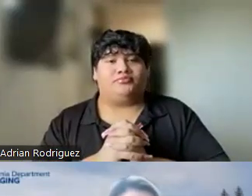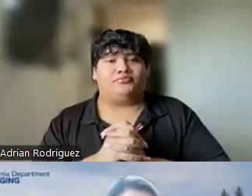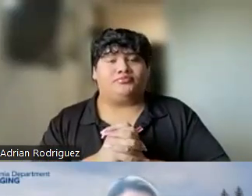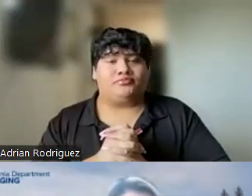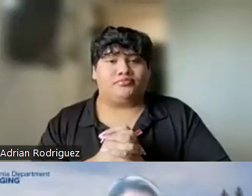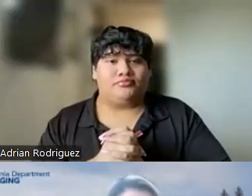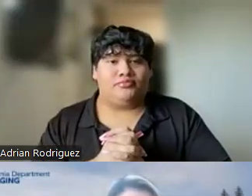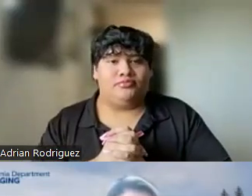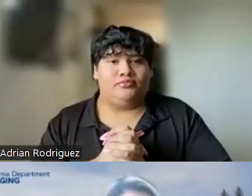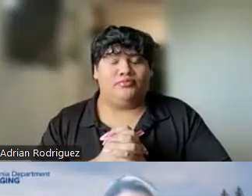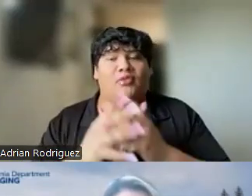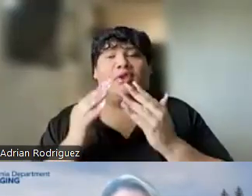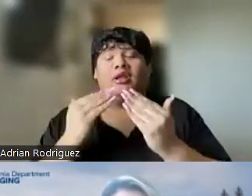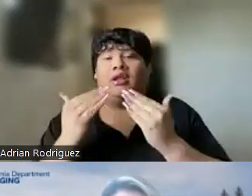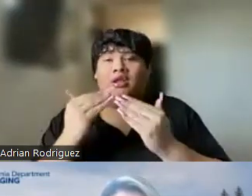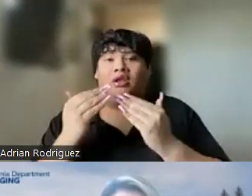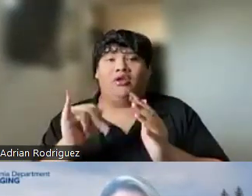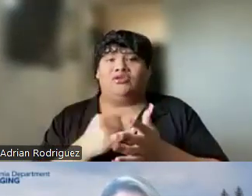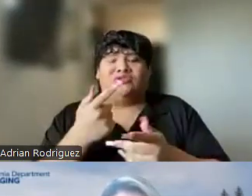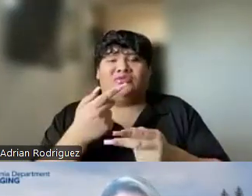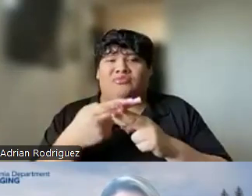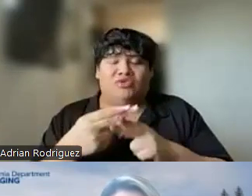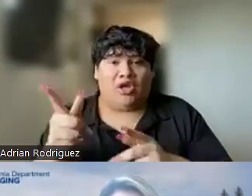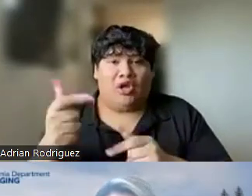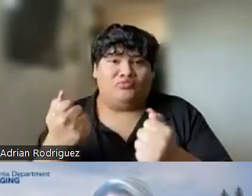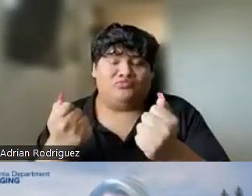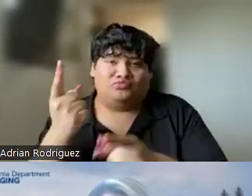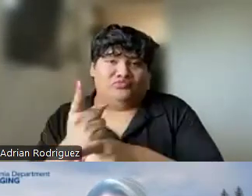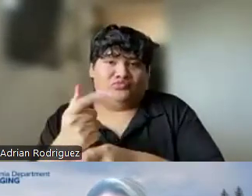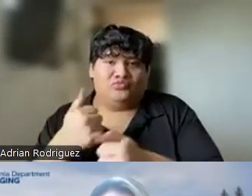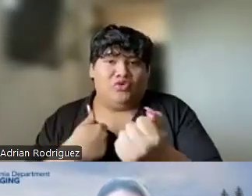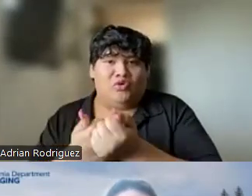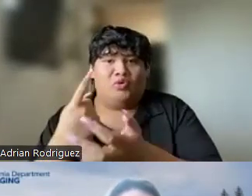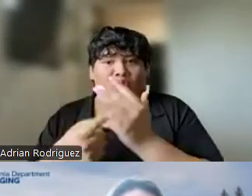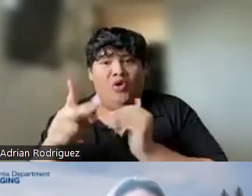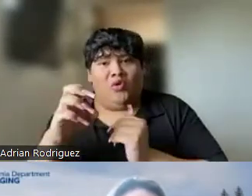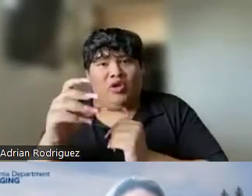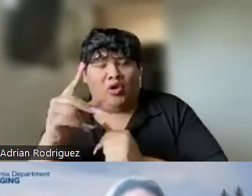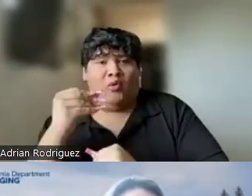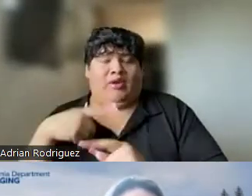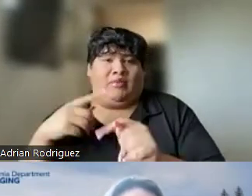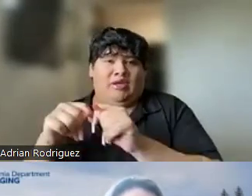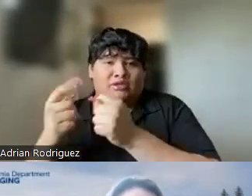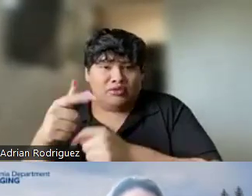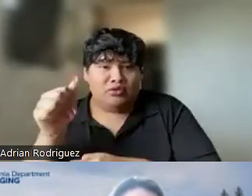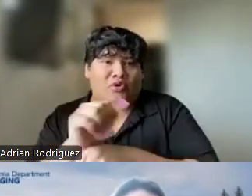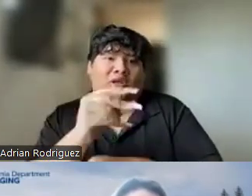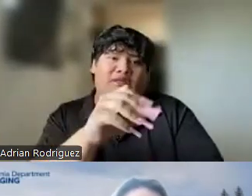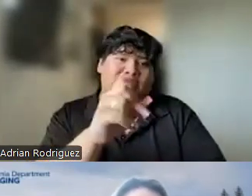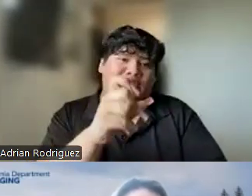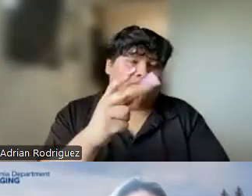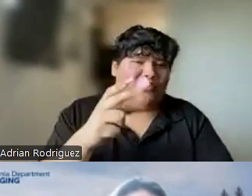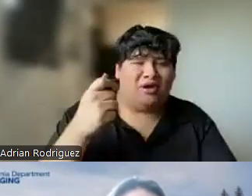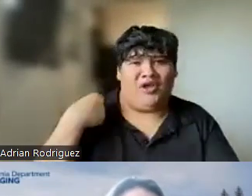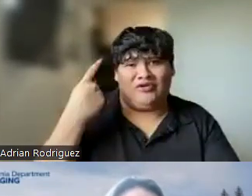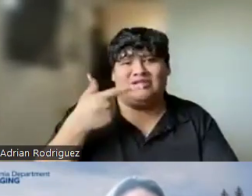hand. Thank you. Just to be really brief, agree with what Rigo and my colleagues have been saying. And Sarah, I totally understand what you're saying about the